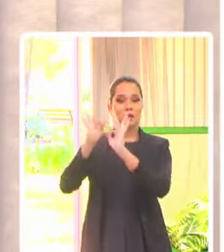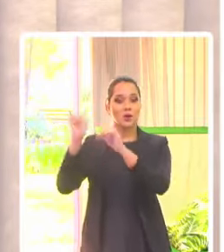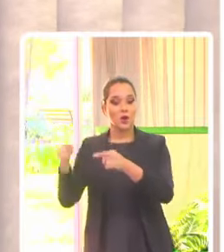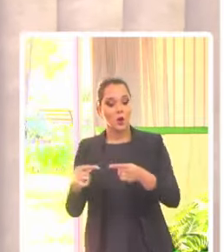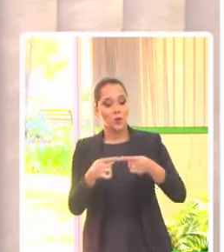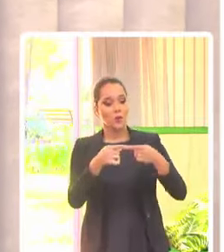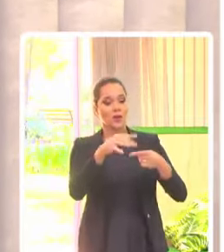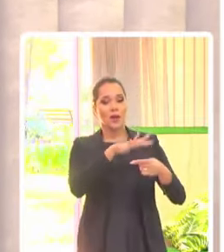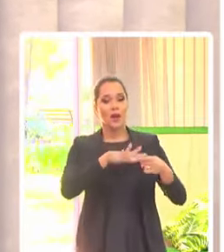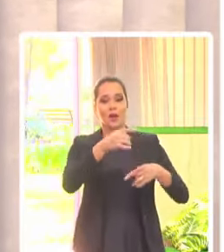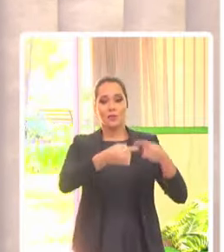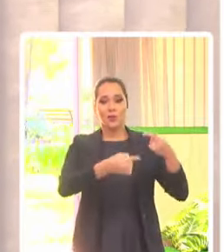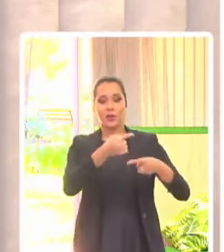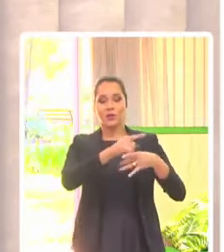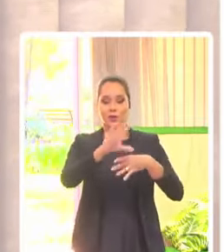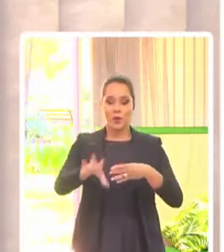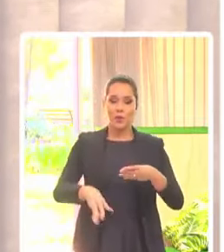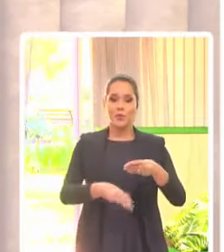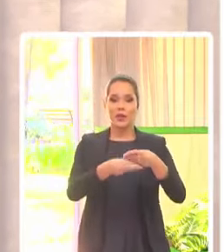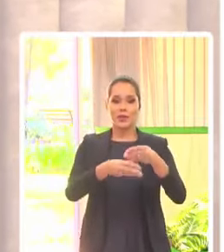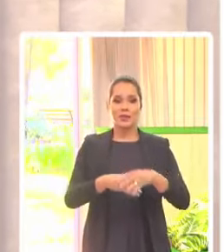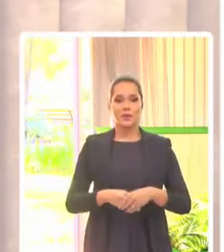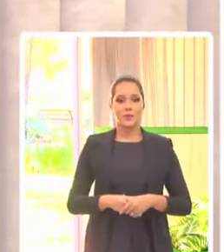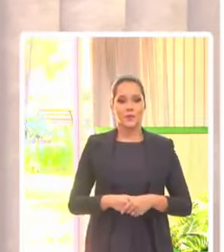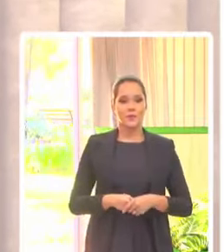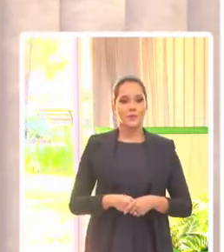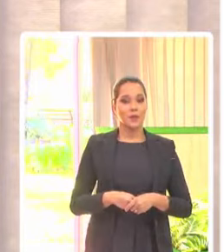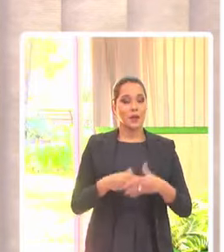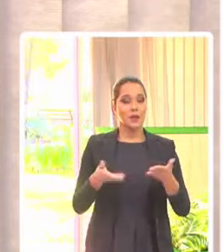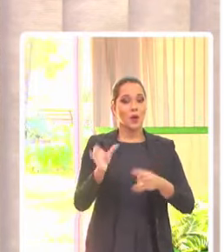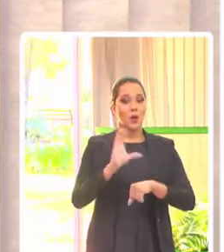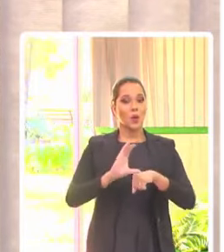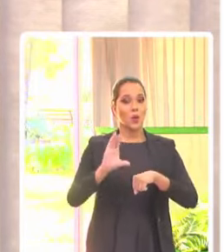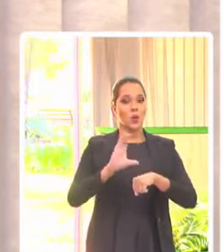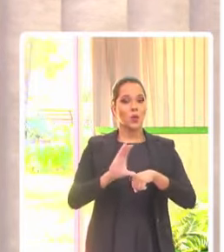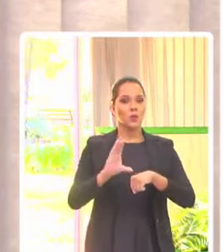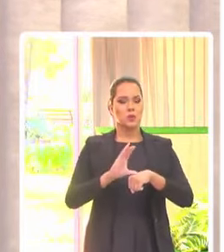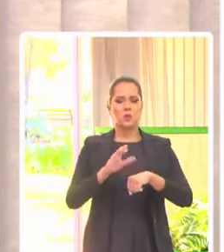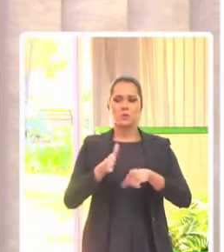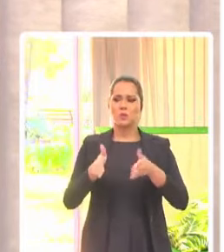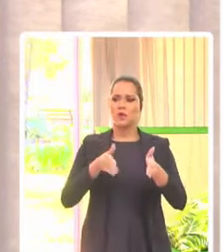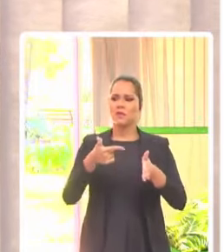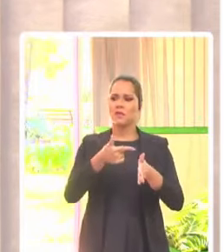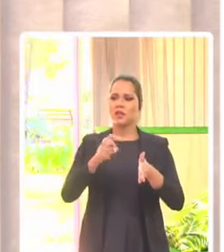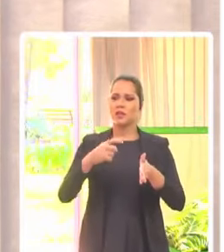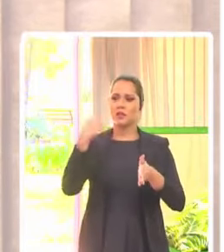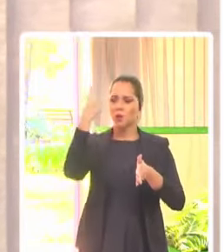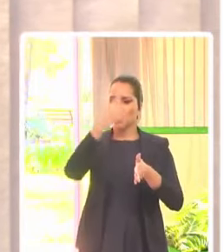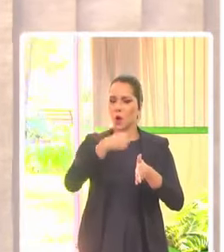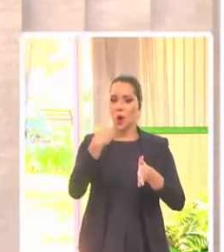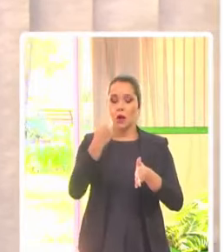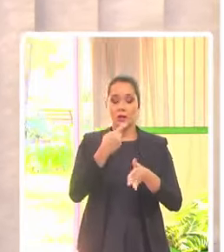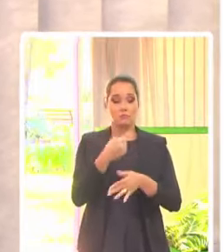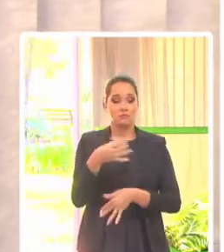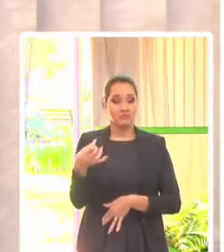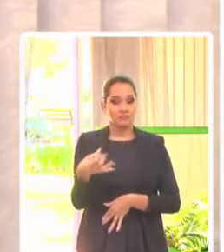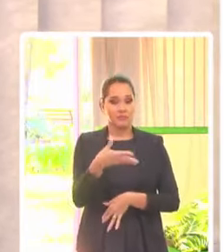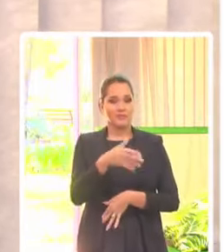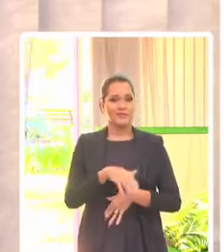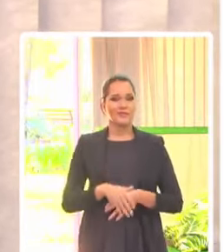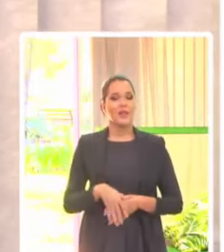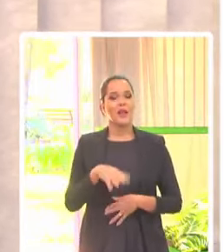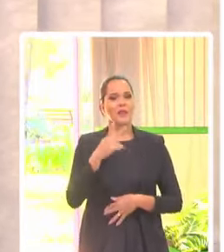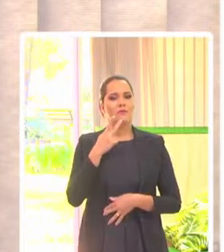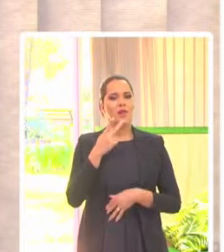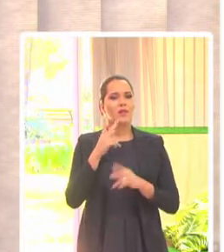the implementation. It's a 25 hour course. It's quite recent. It talks about integration